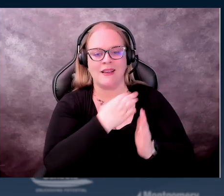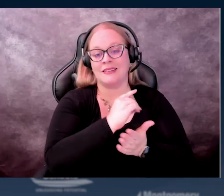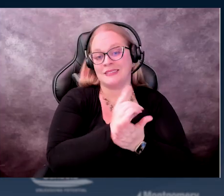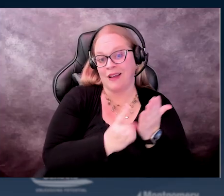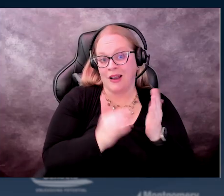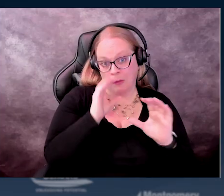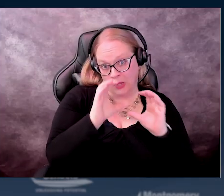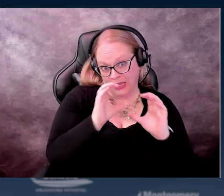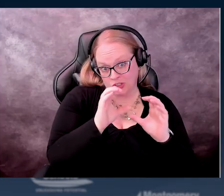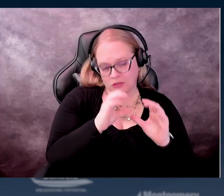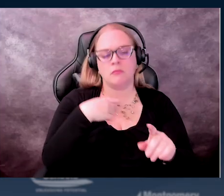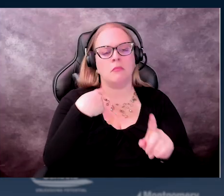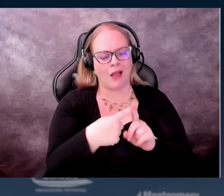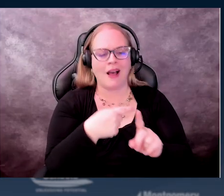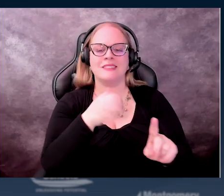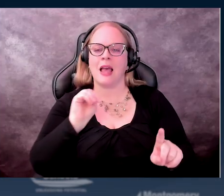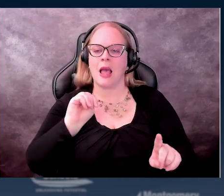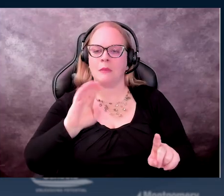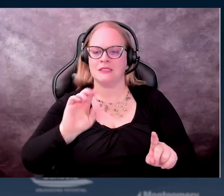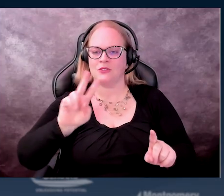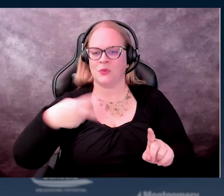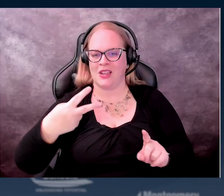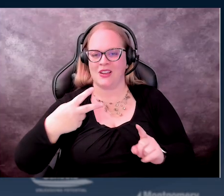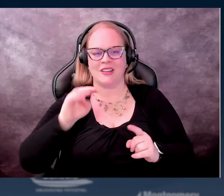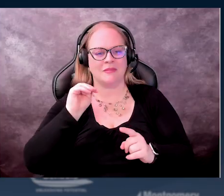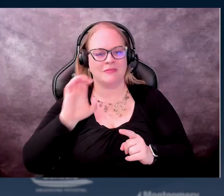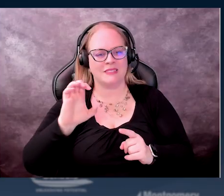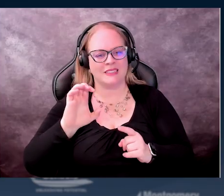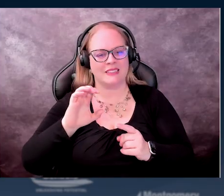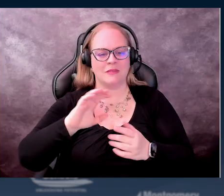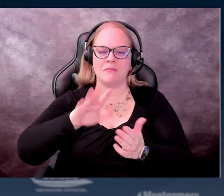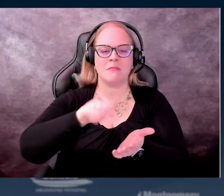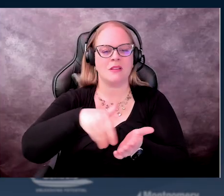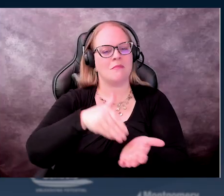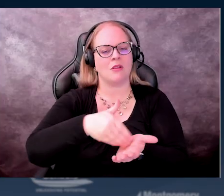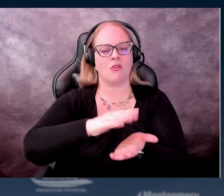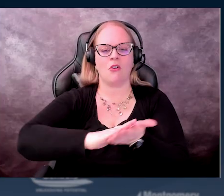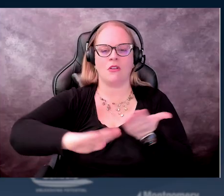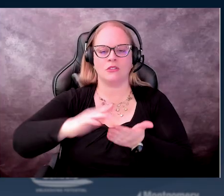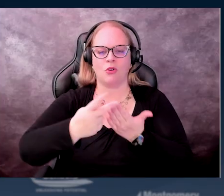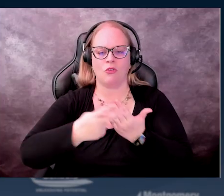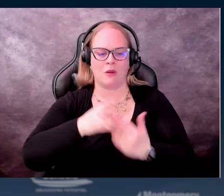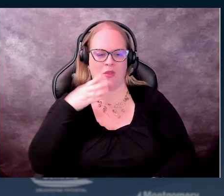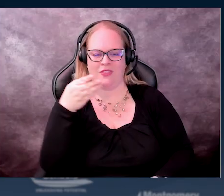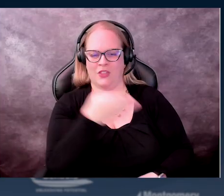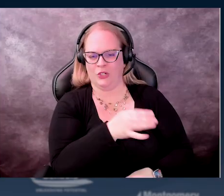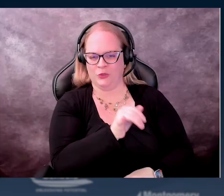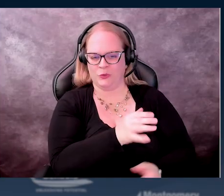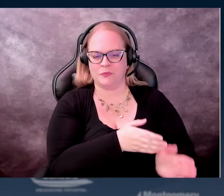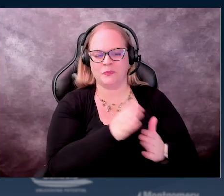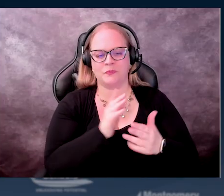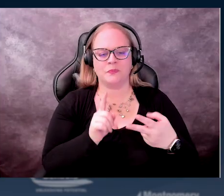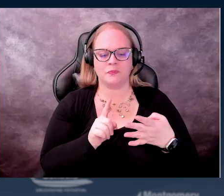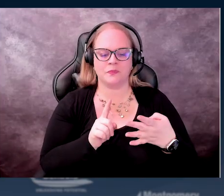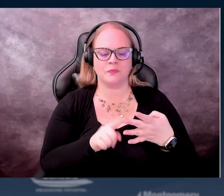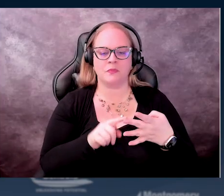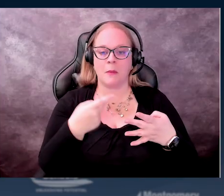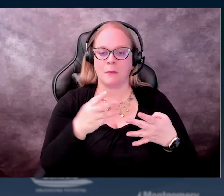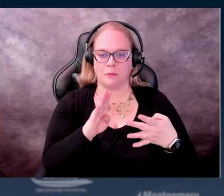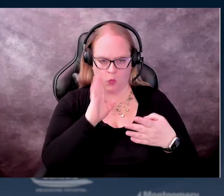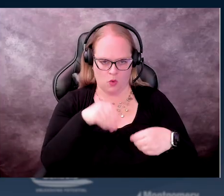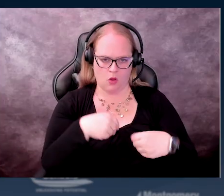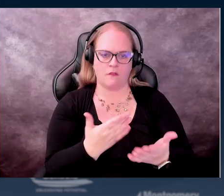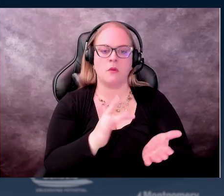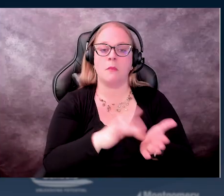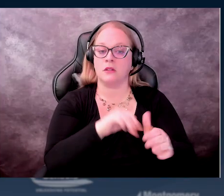squared Middle College program. Paint Branch will offer the medical science and healthcare, and then add to their leadership and